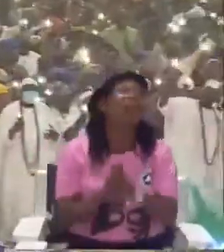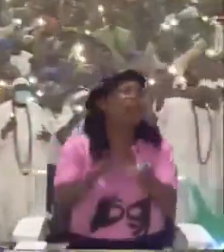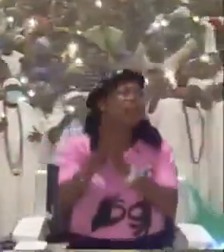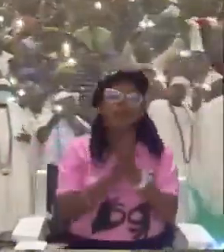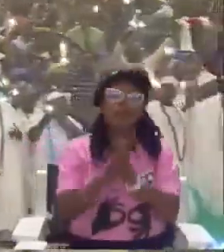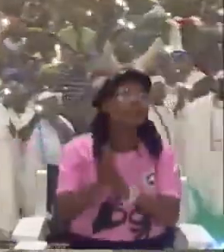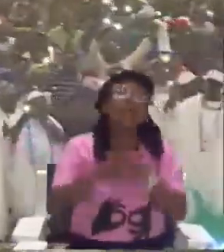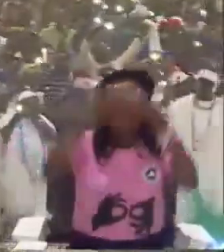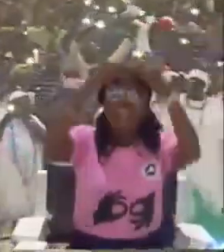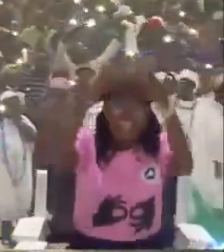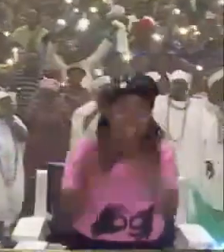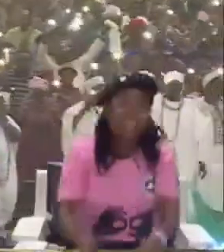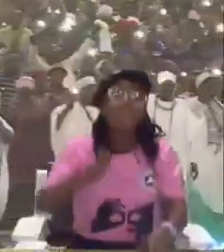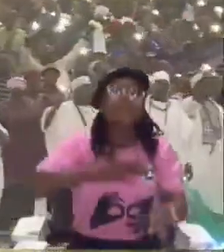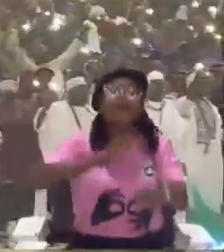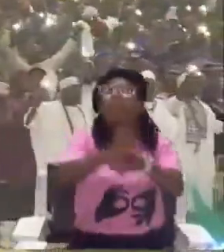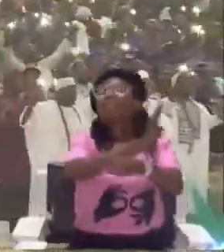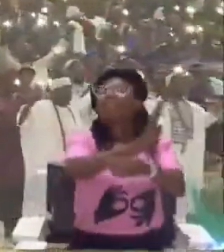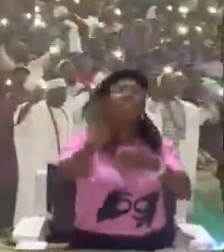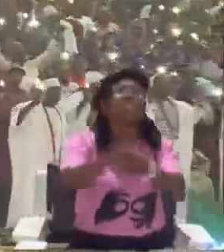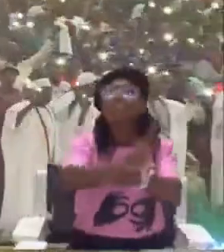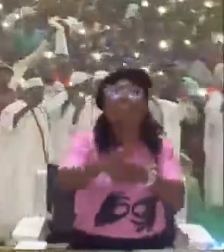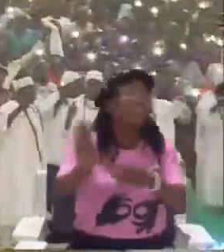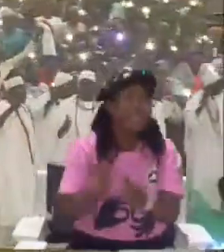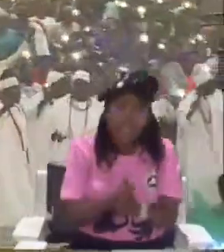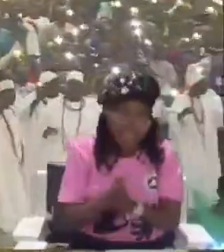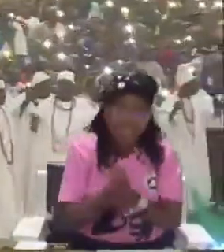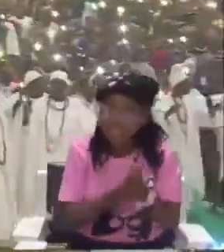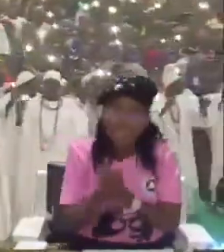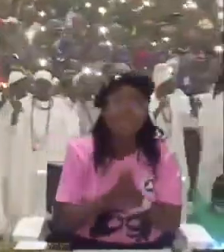Leave my business alone.